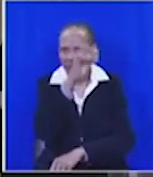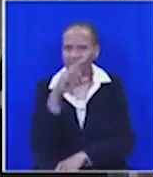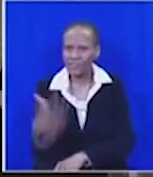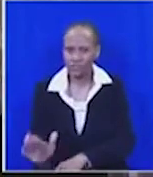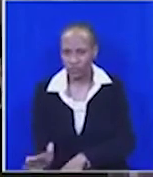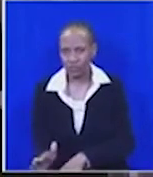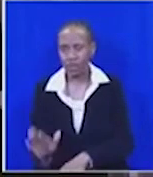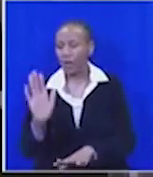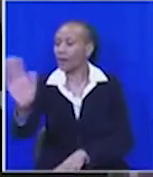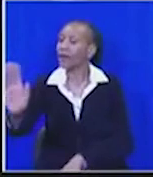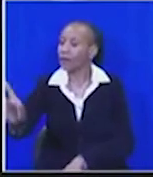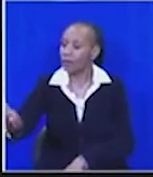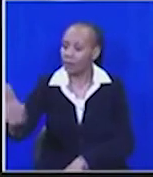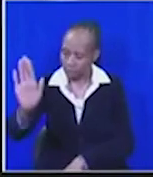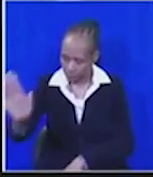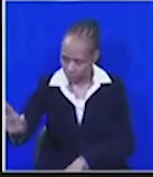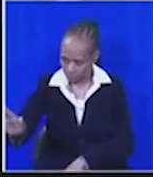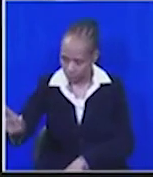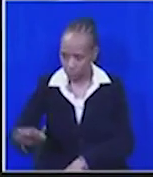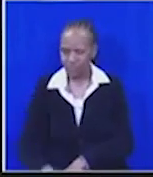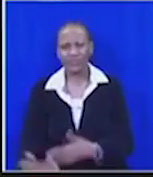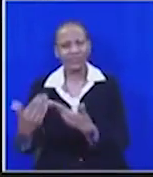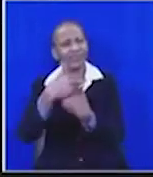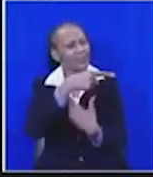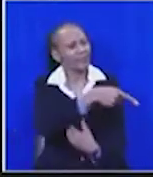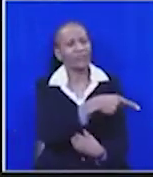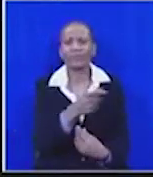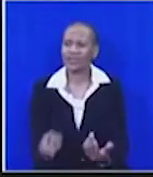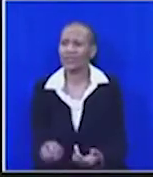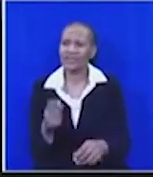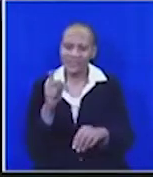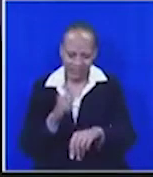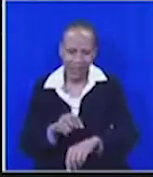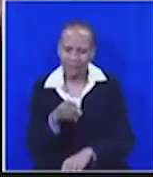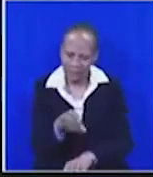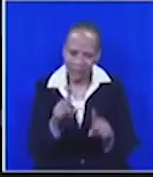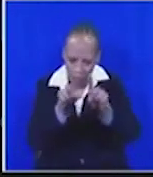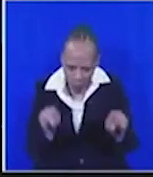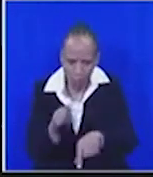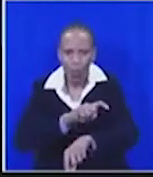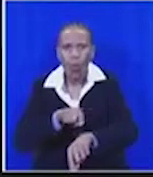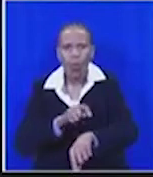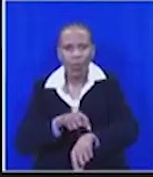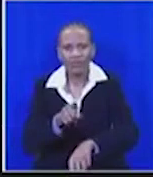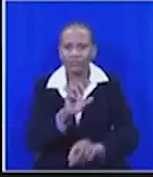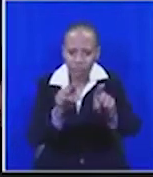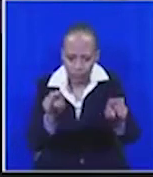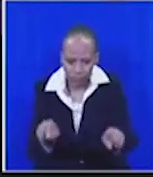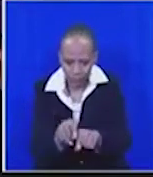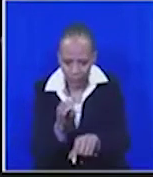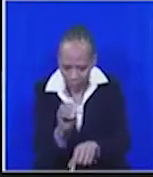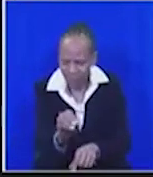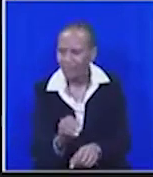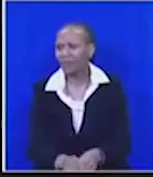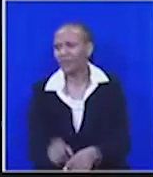that rule, Honourable please. Member, I'm looking. You just interrupted. The clock is in front of us. There's a clock here. I don't control the clock here. You are